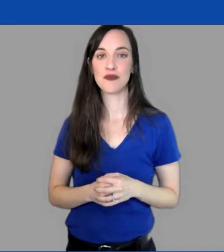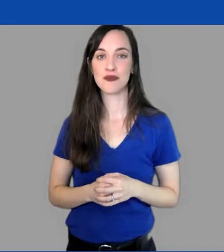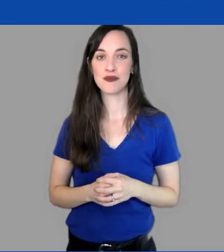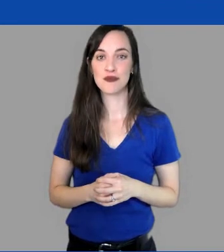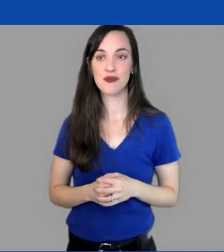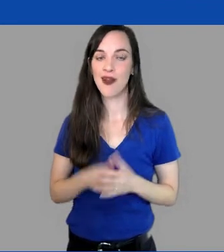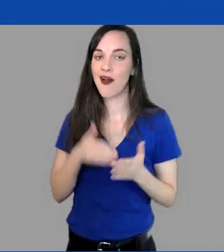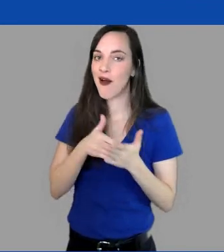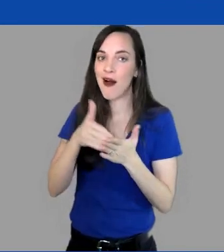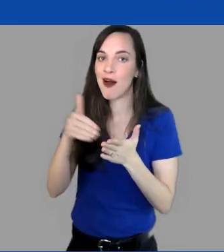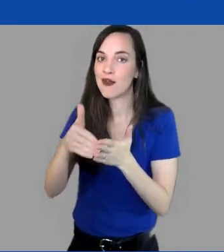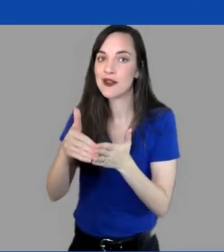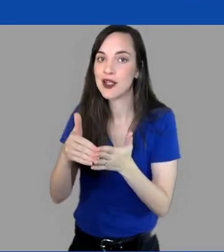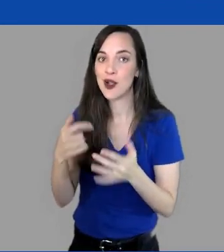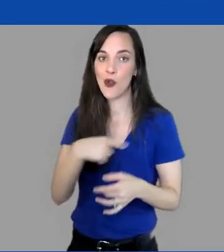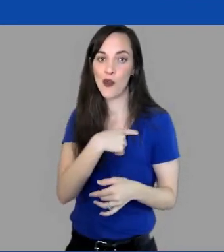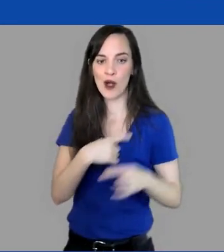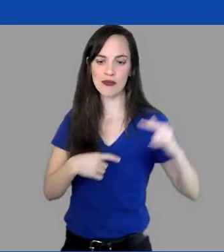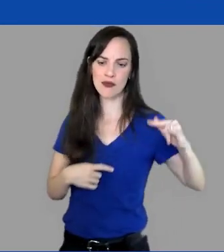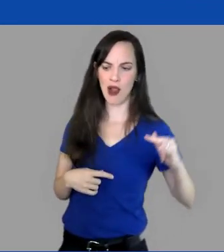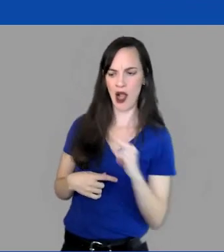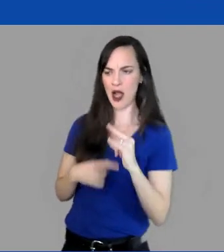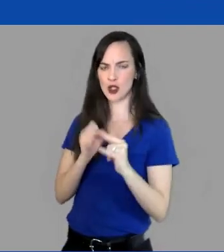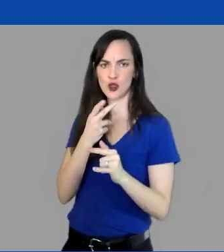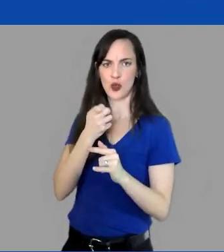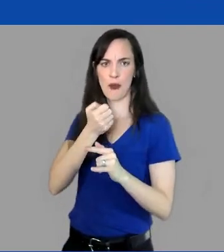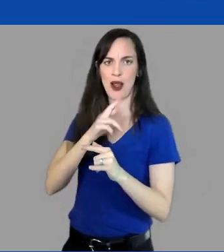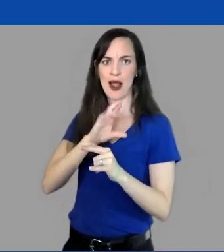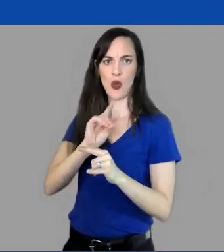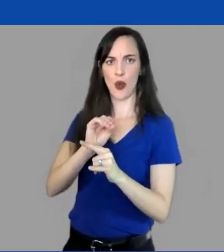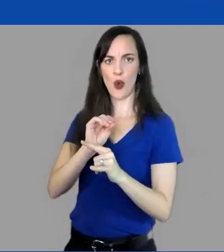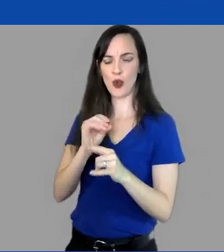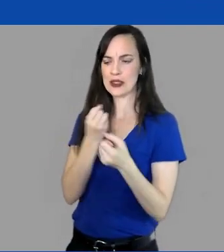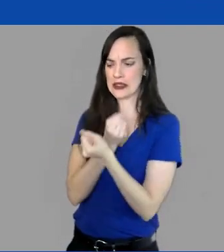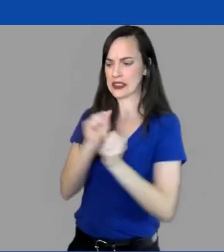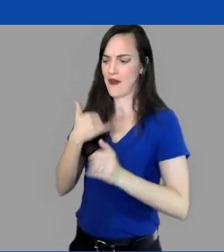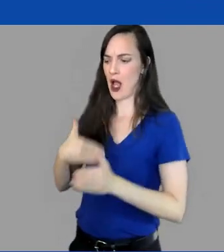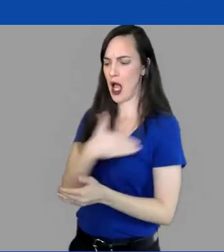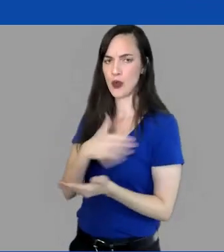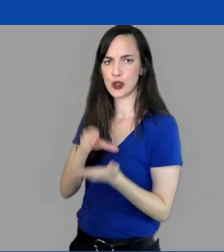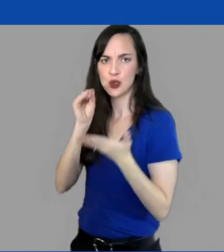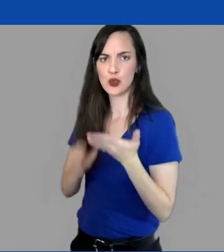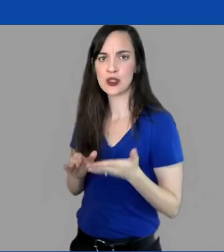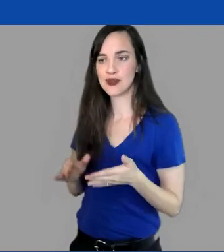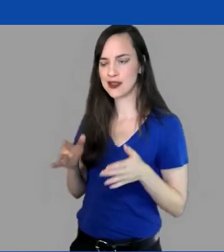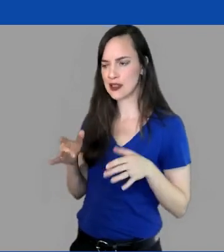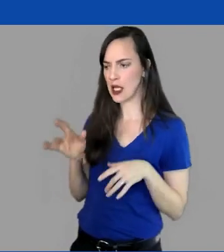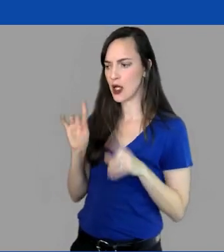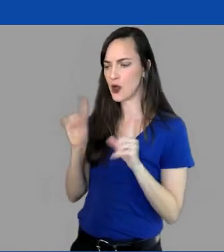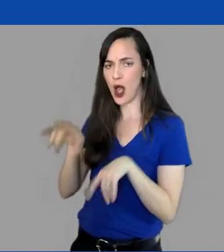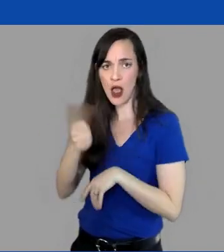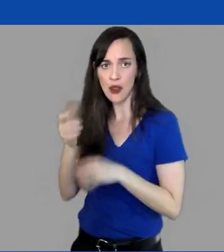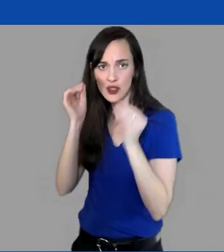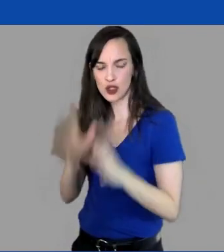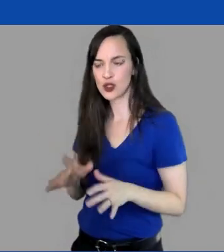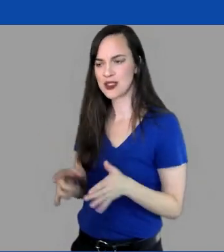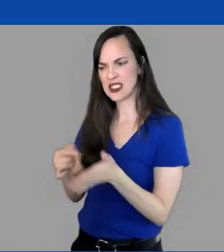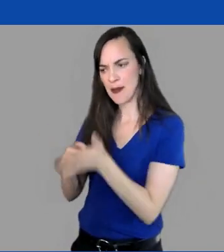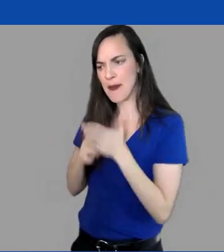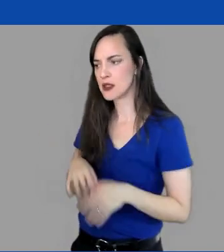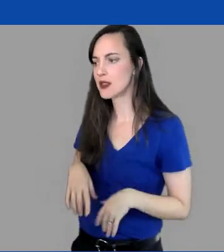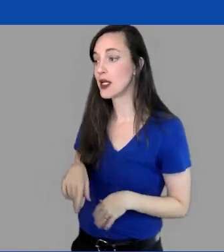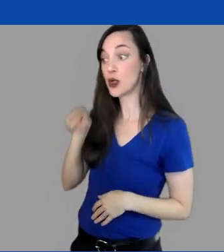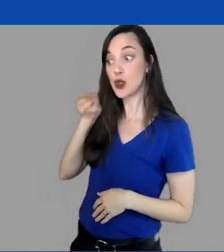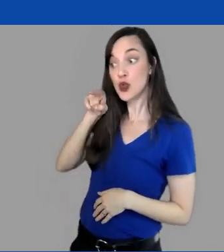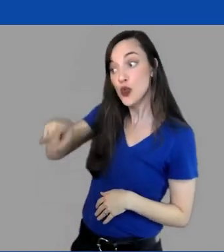Too often we swoop in like a superhero to save our students By coming to the other teachers with demands Like, you need